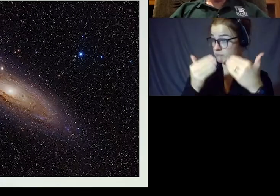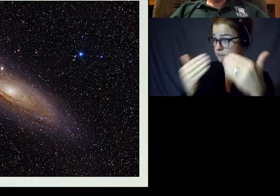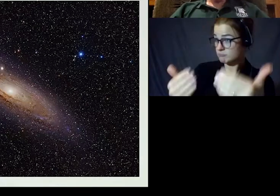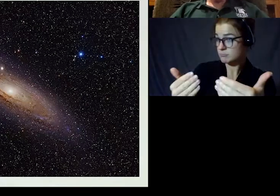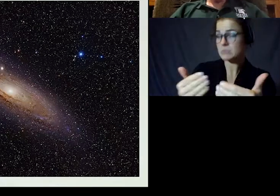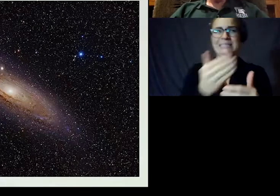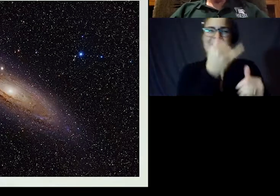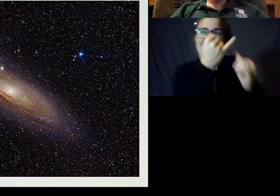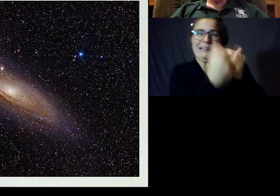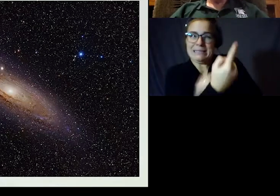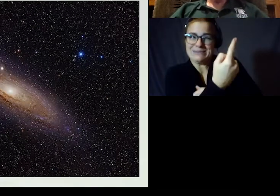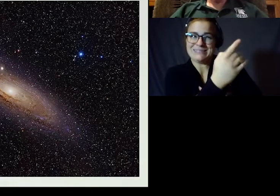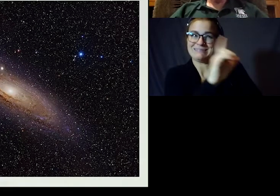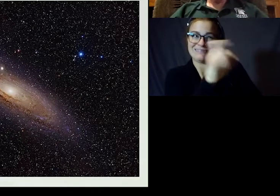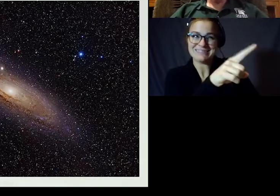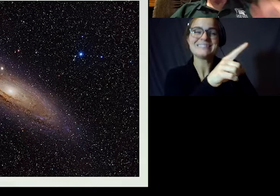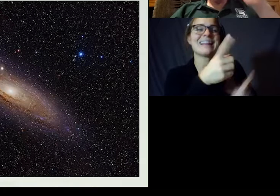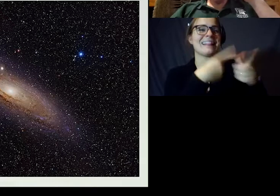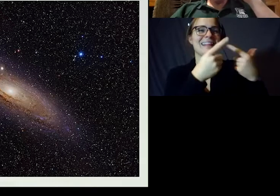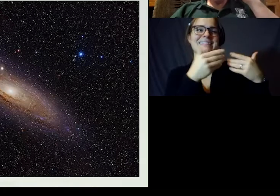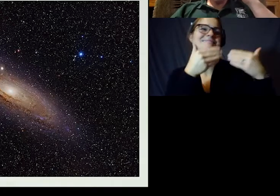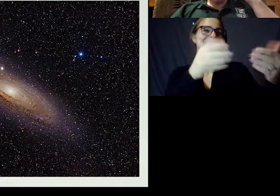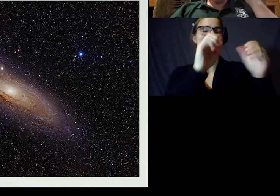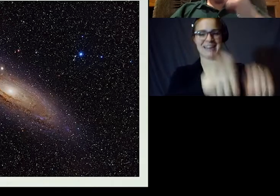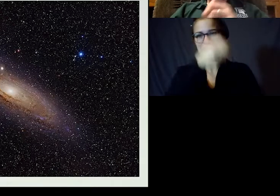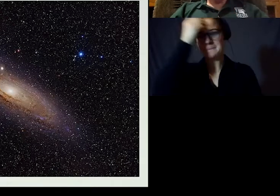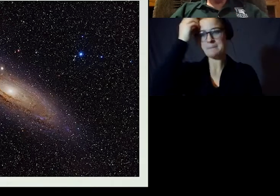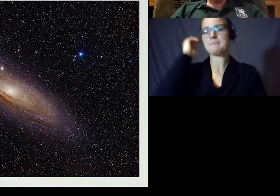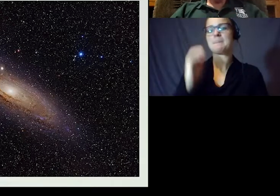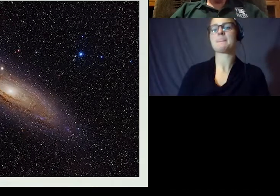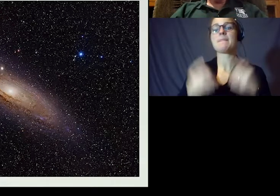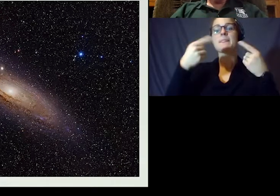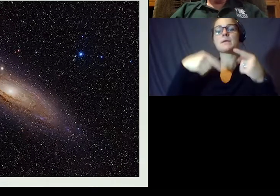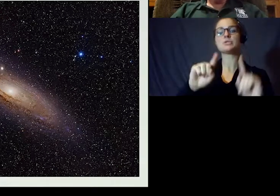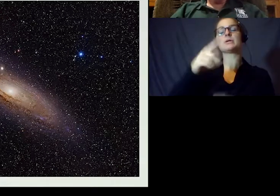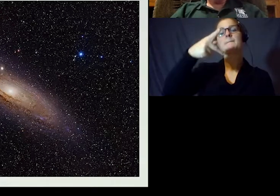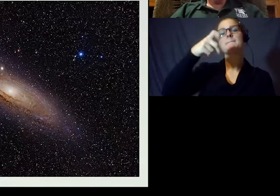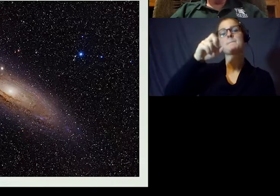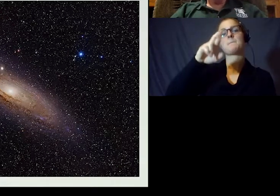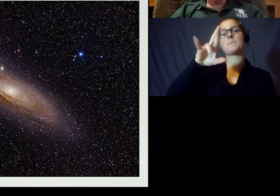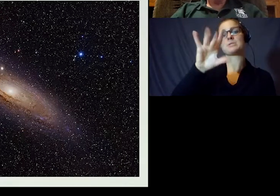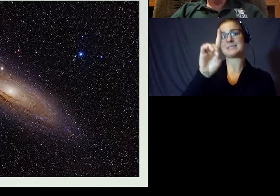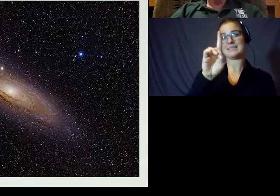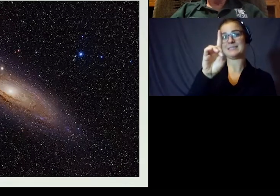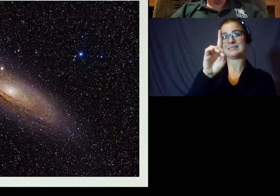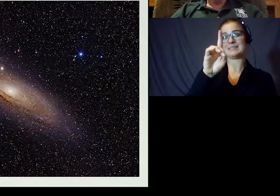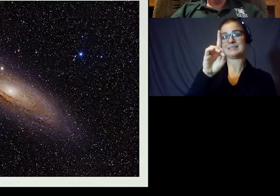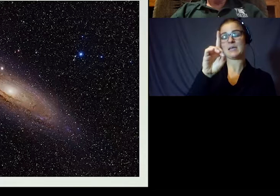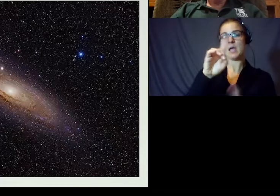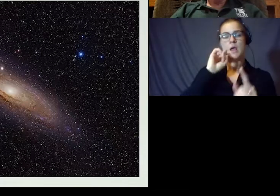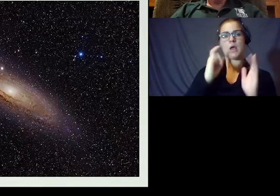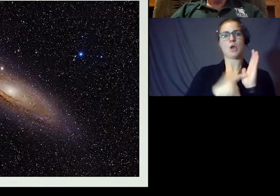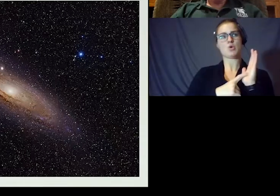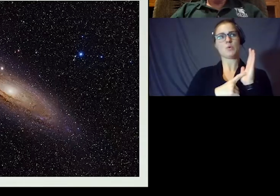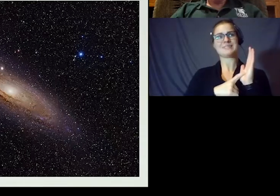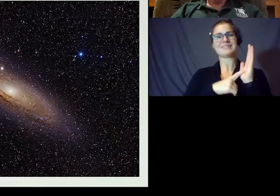one last question, and then I'll let you move on. During the Perseids, when this person looked up, they noticed the sky flashing like there was lightning,